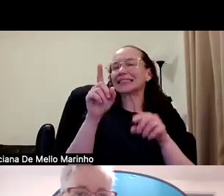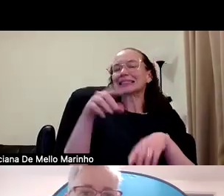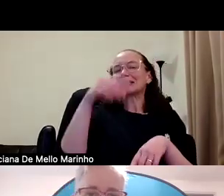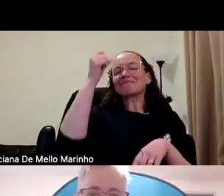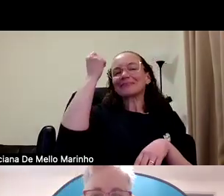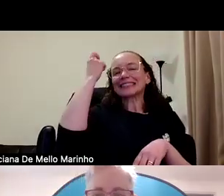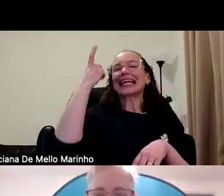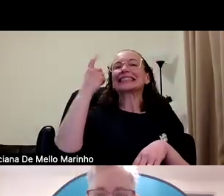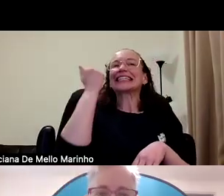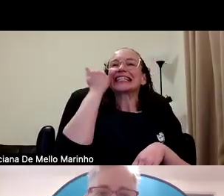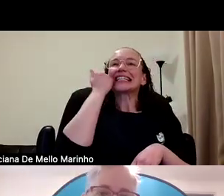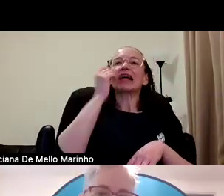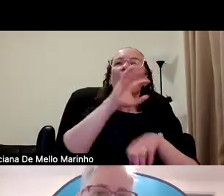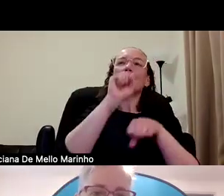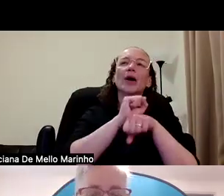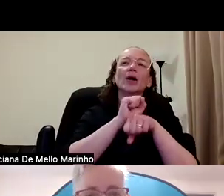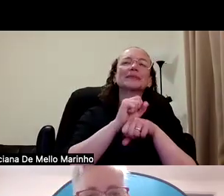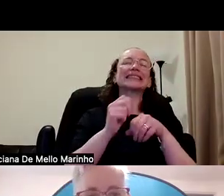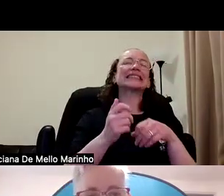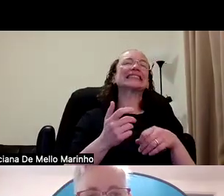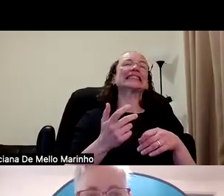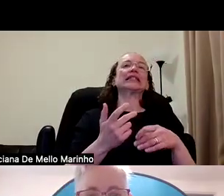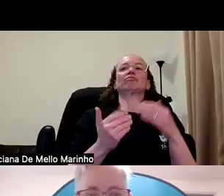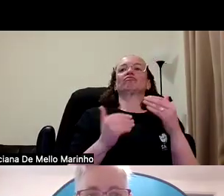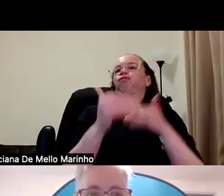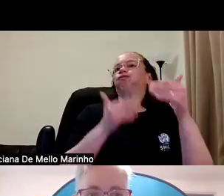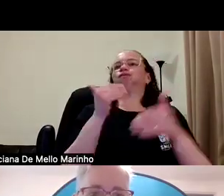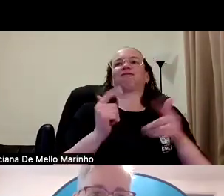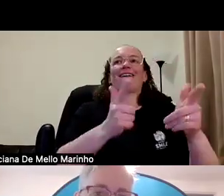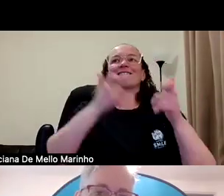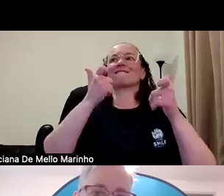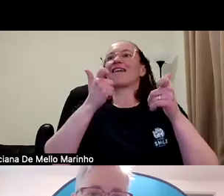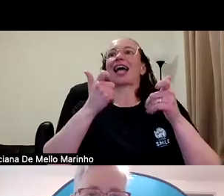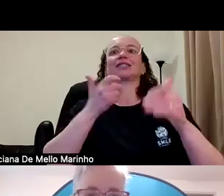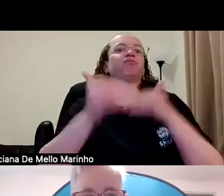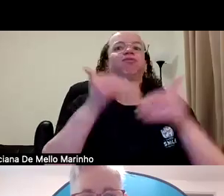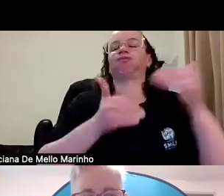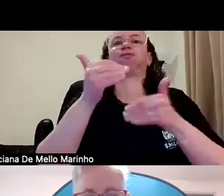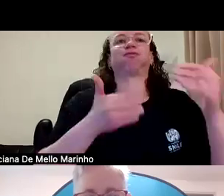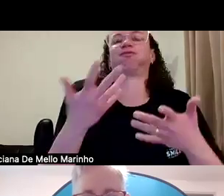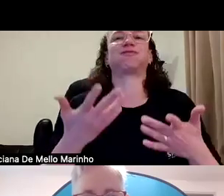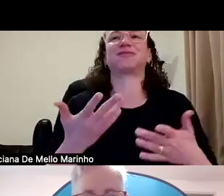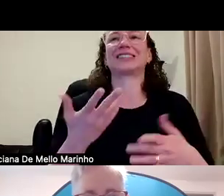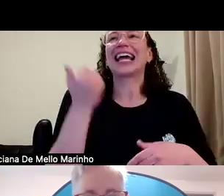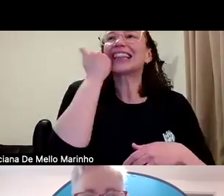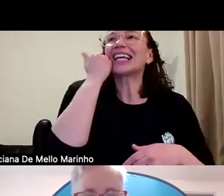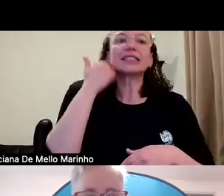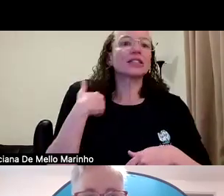That is the perfect situation, but for dental appointments, they go by so quick,